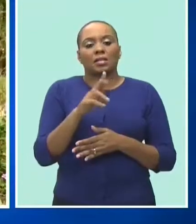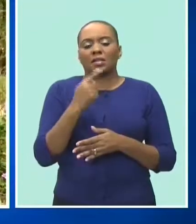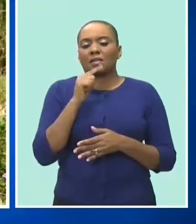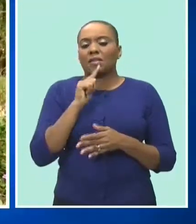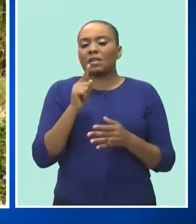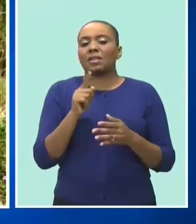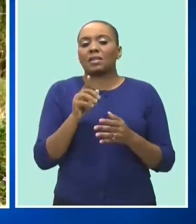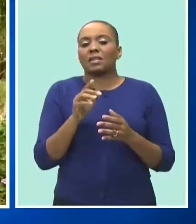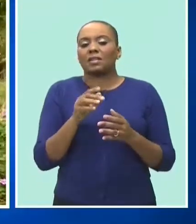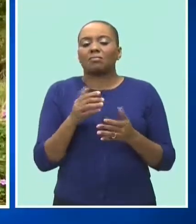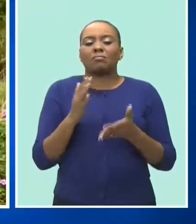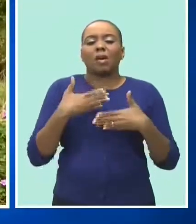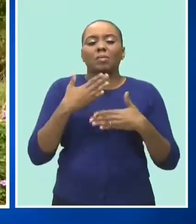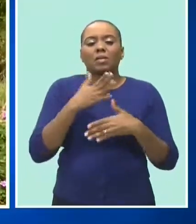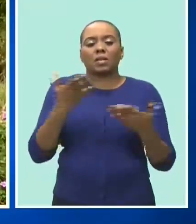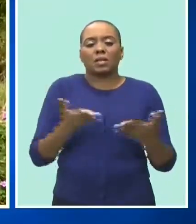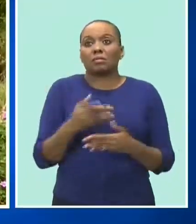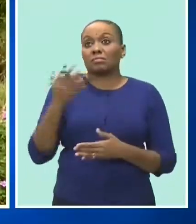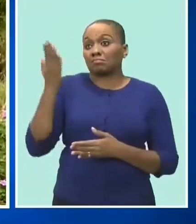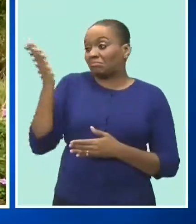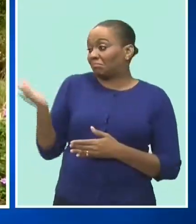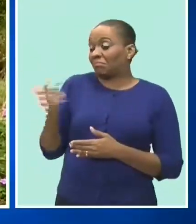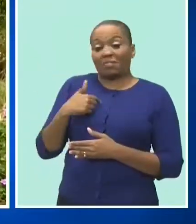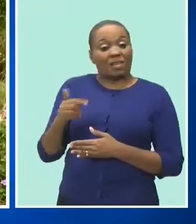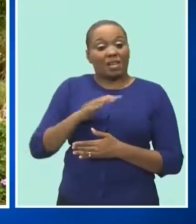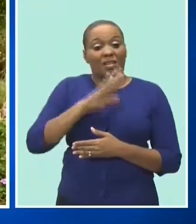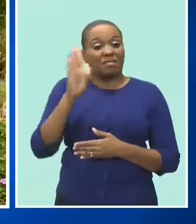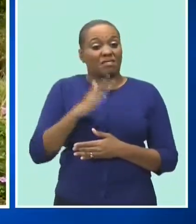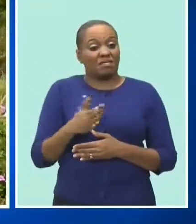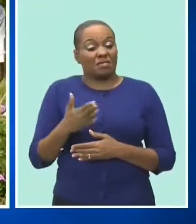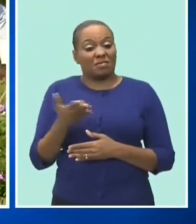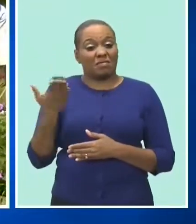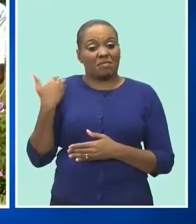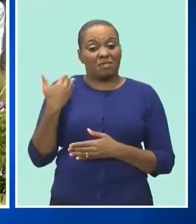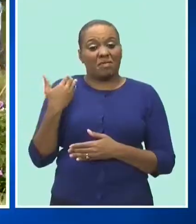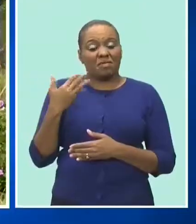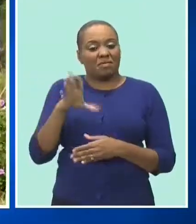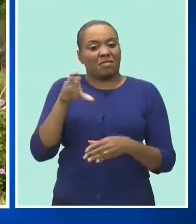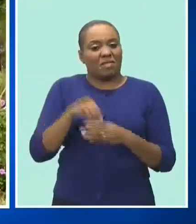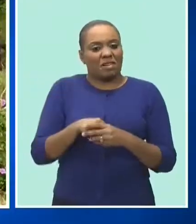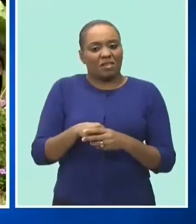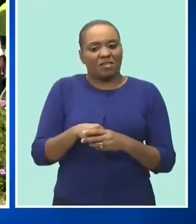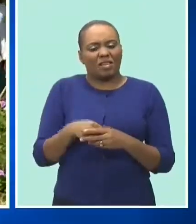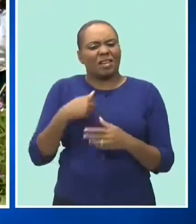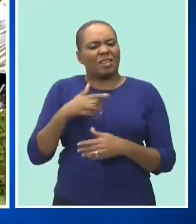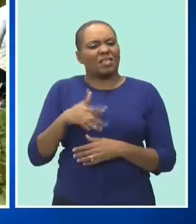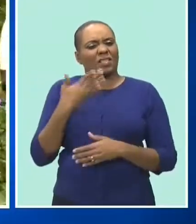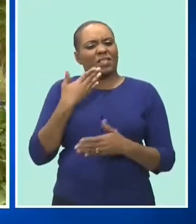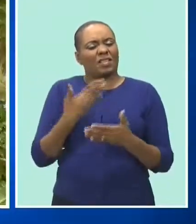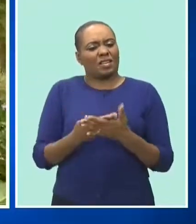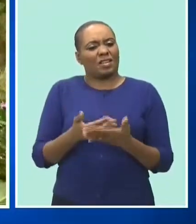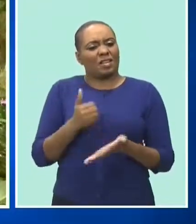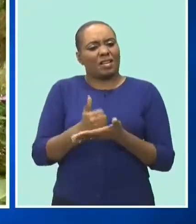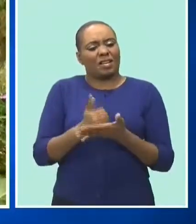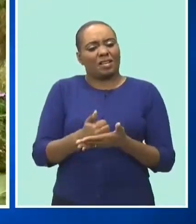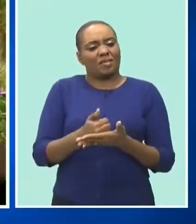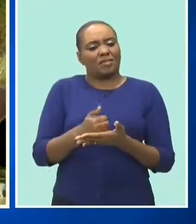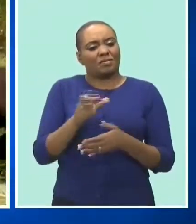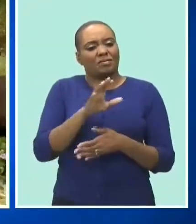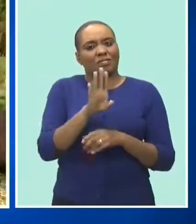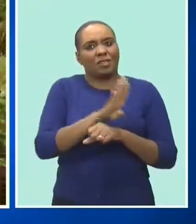was very interesting. I've never done anything like this before in my life, but I feel good contributing to